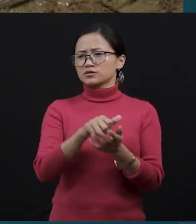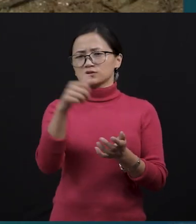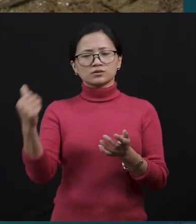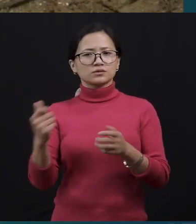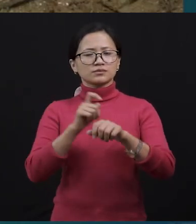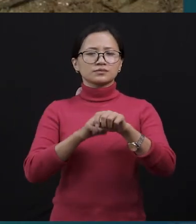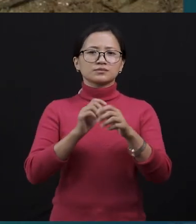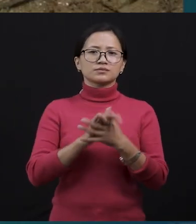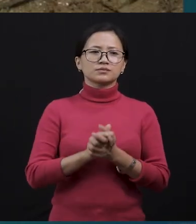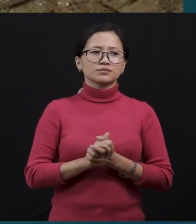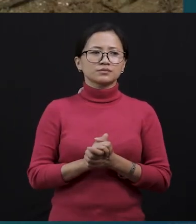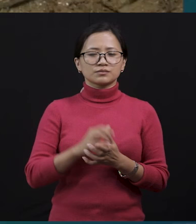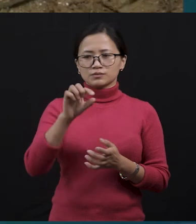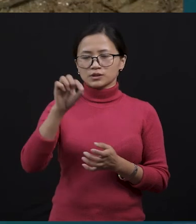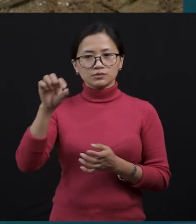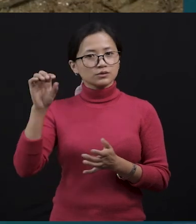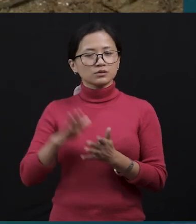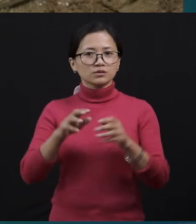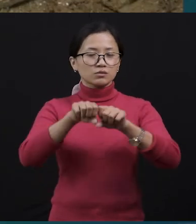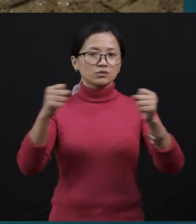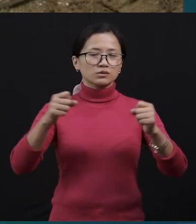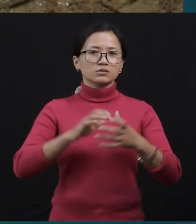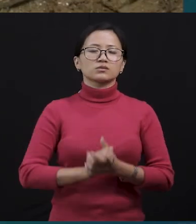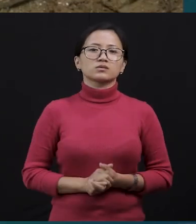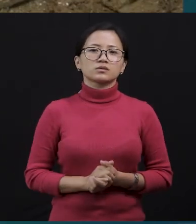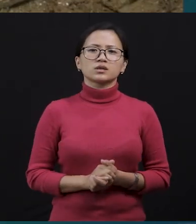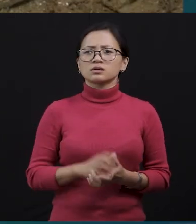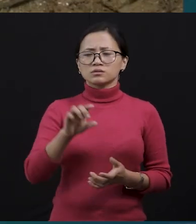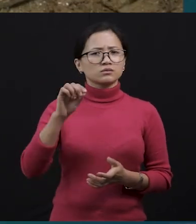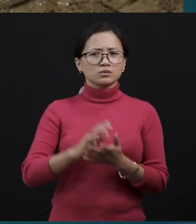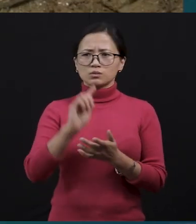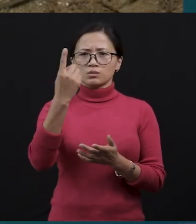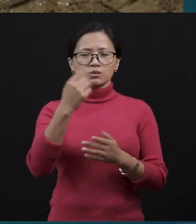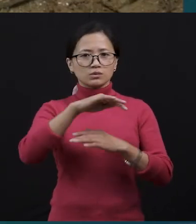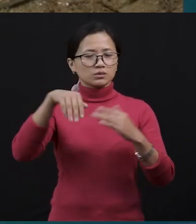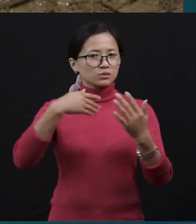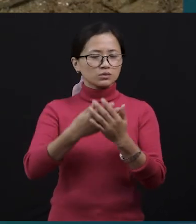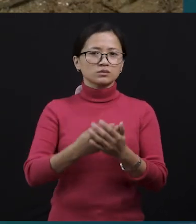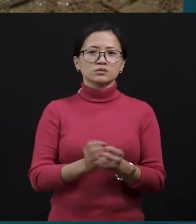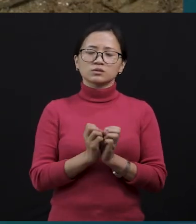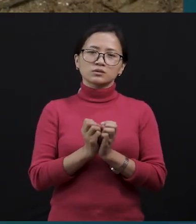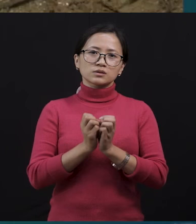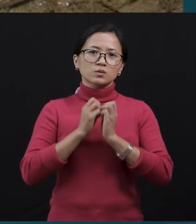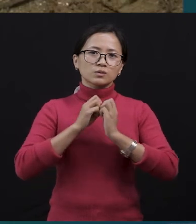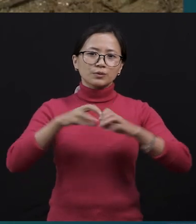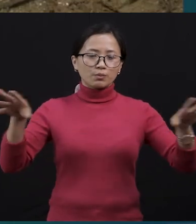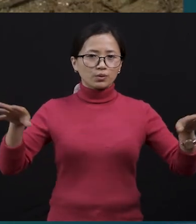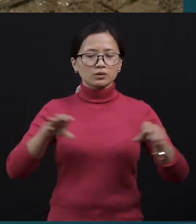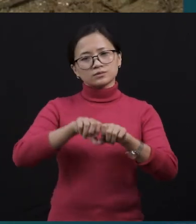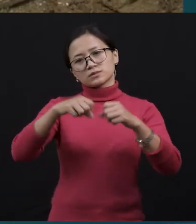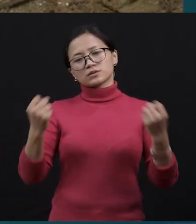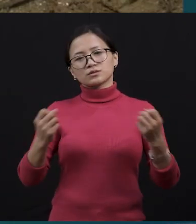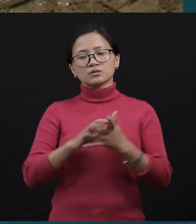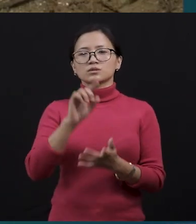time. Debris means the pieces that are broken. You might not find everything all at once because it has blasted, right? But this is one